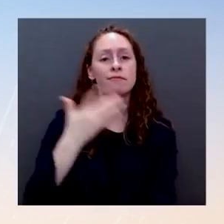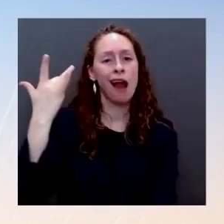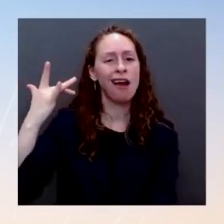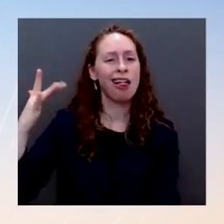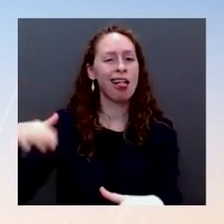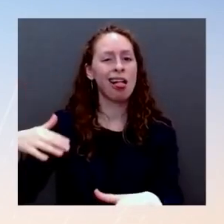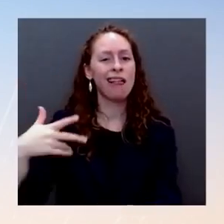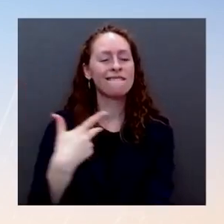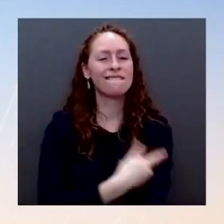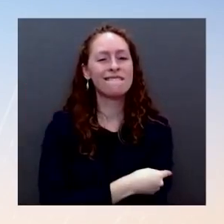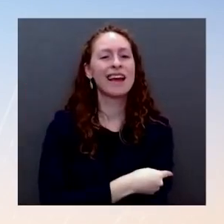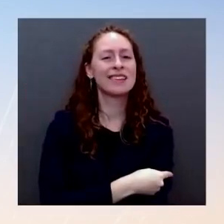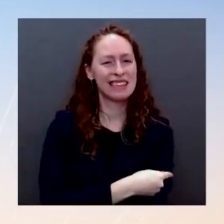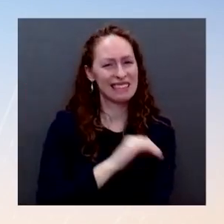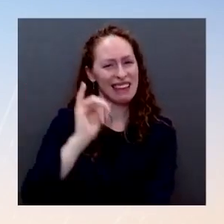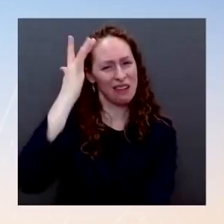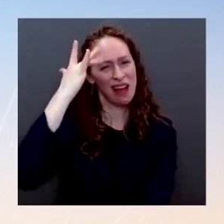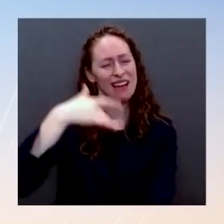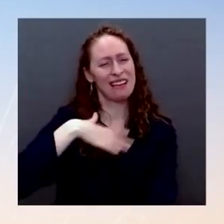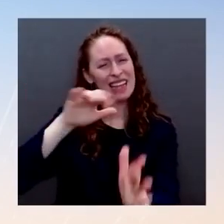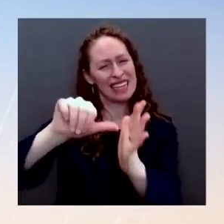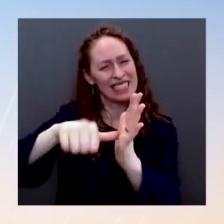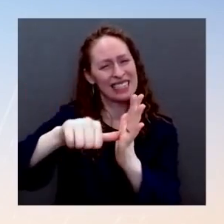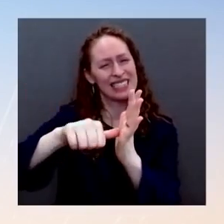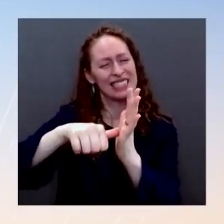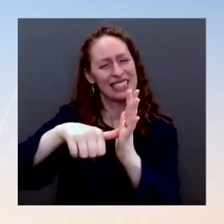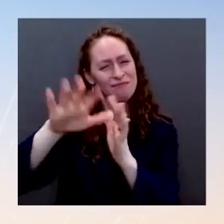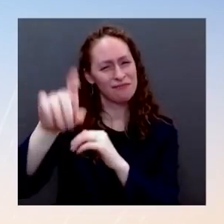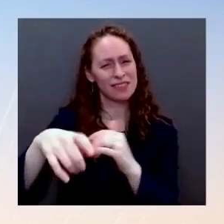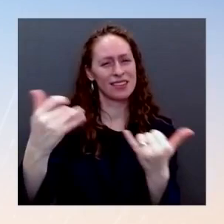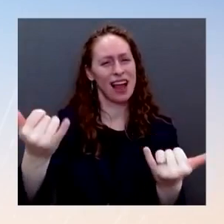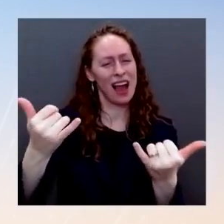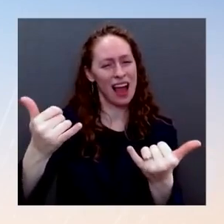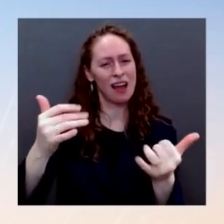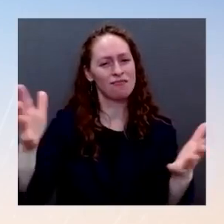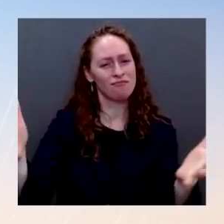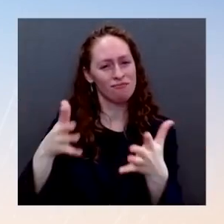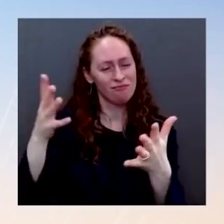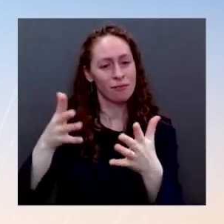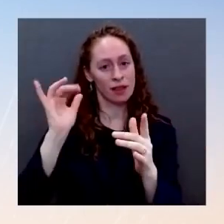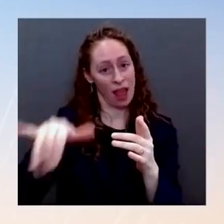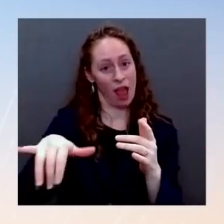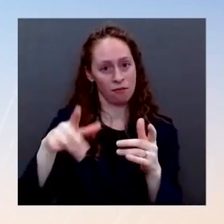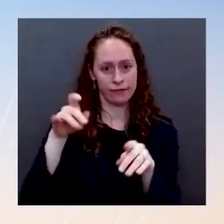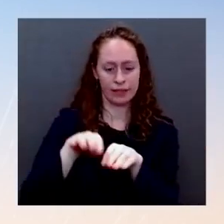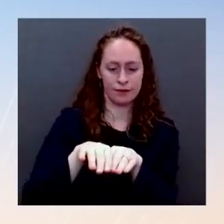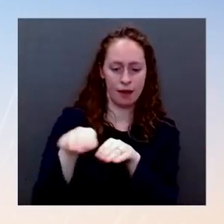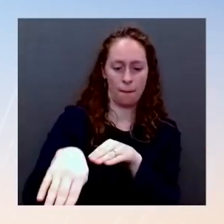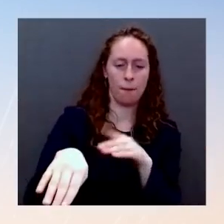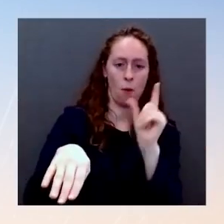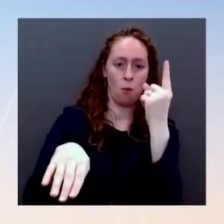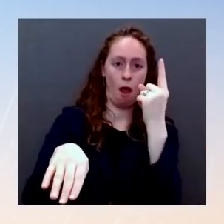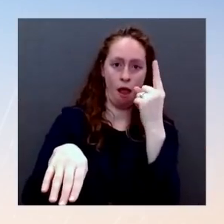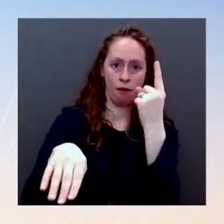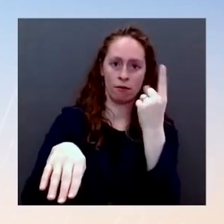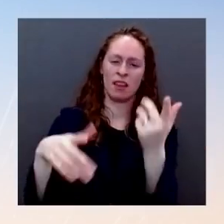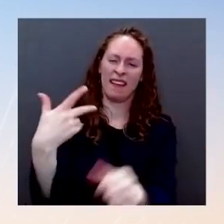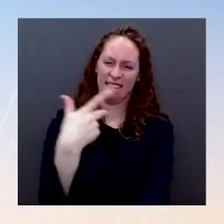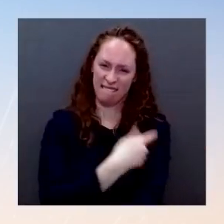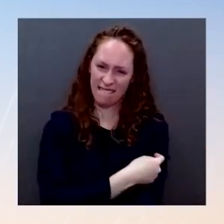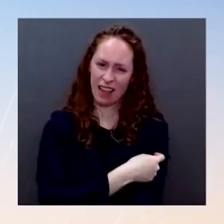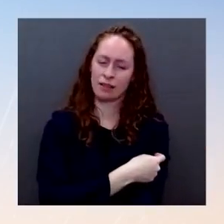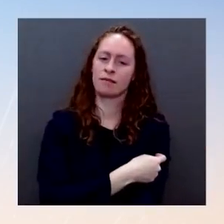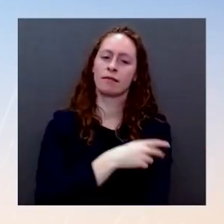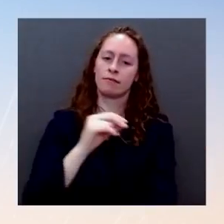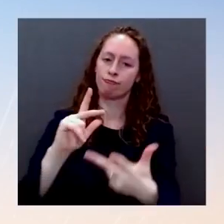protect themselves. That's the most important step they can take. But certainly, as Dr. Fauci said, we are looking at and concerned about